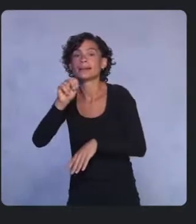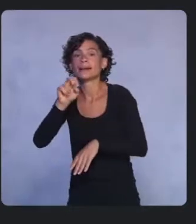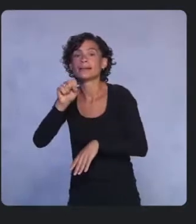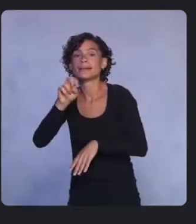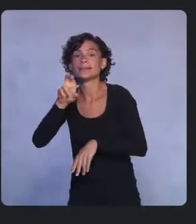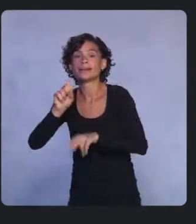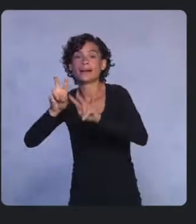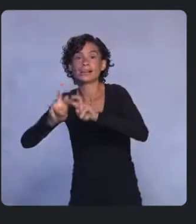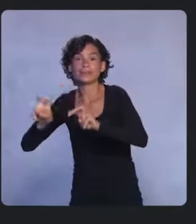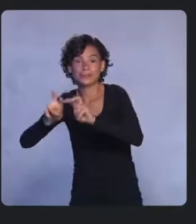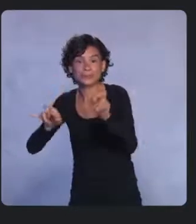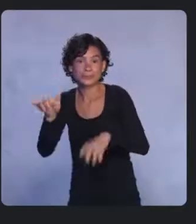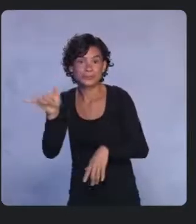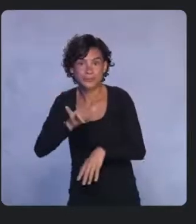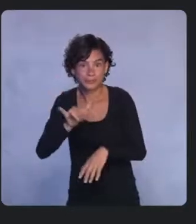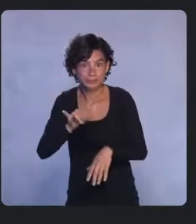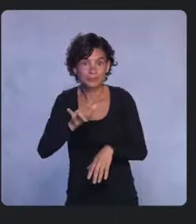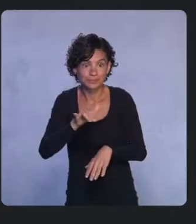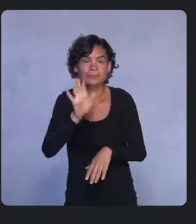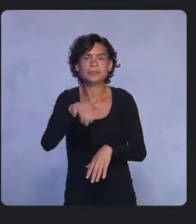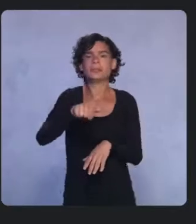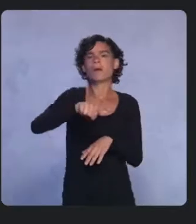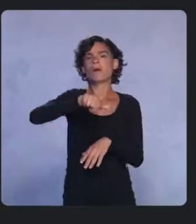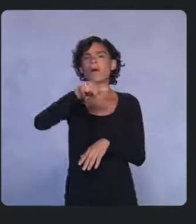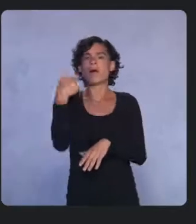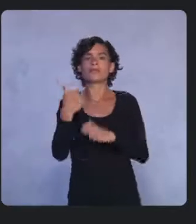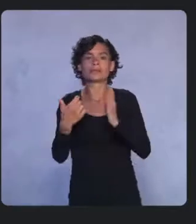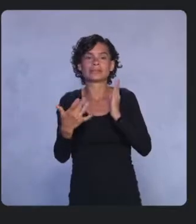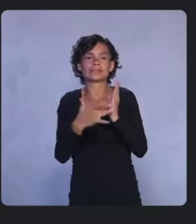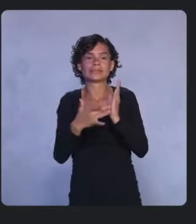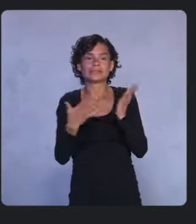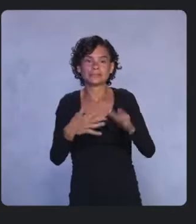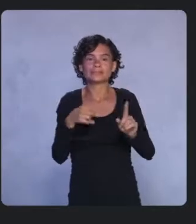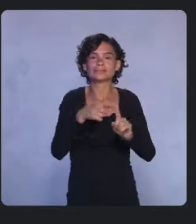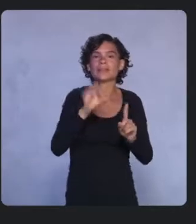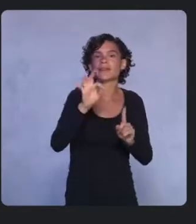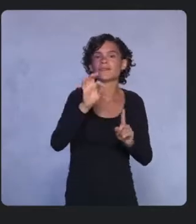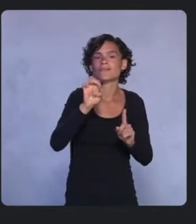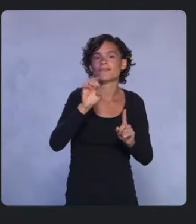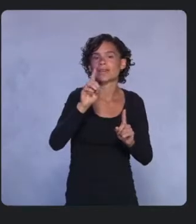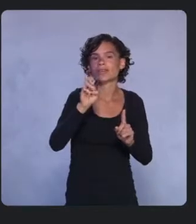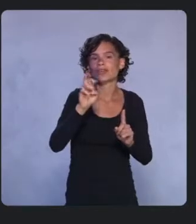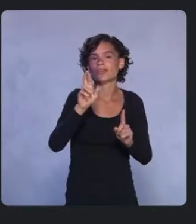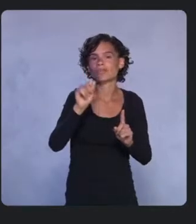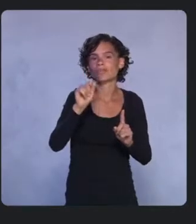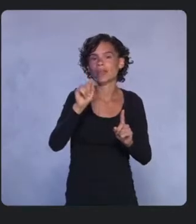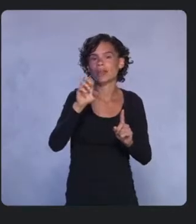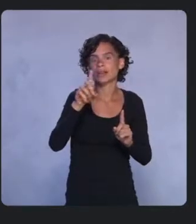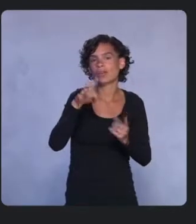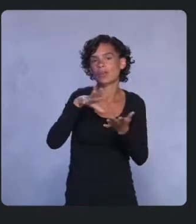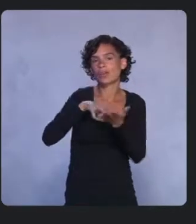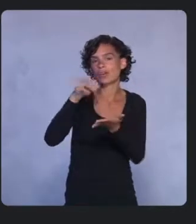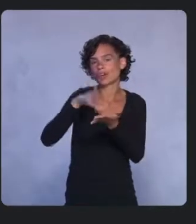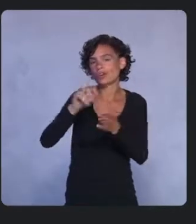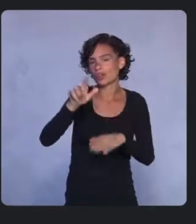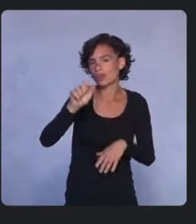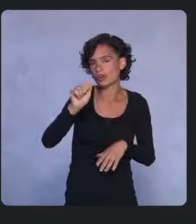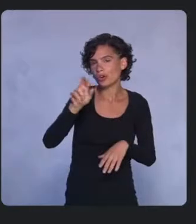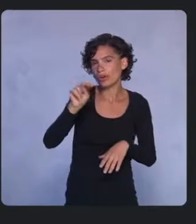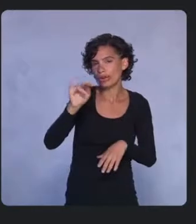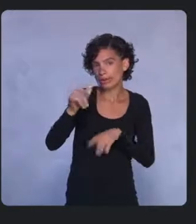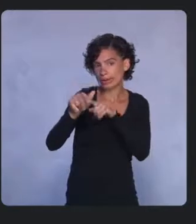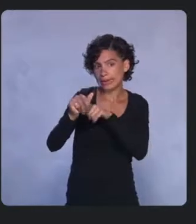Another important technology is federated learning, invented here at Google in 2016. It enables machine learning models to be